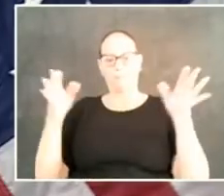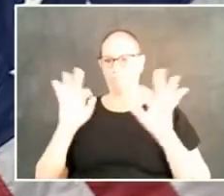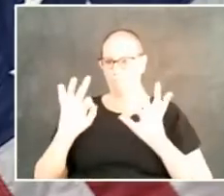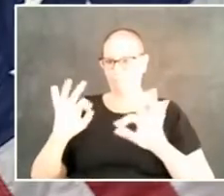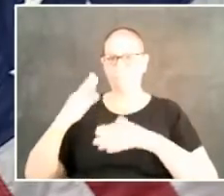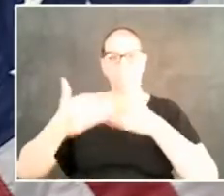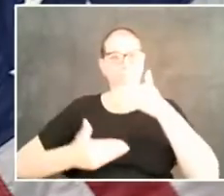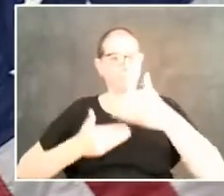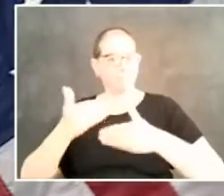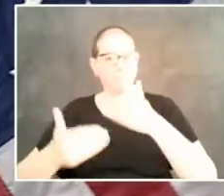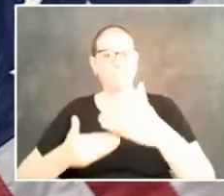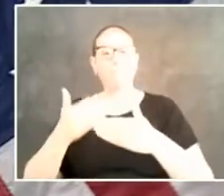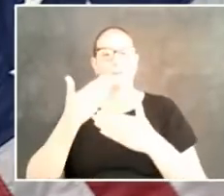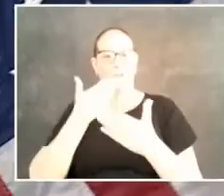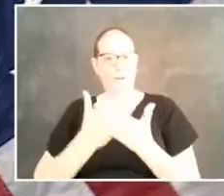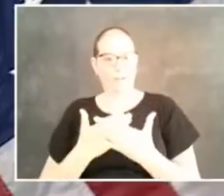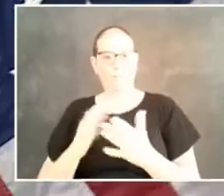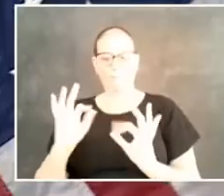it.